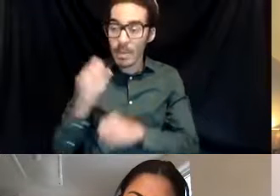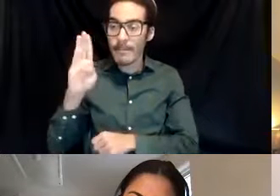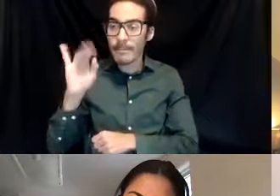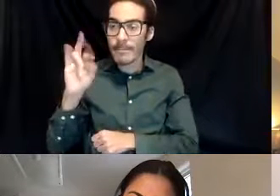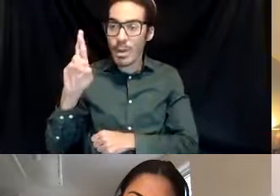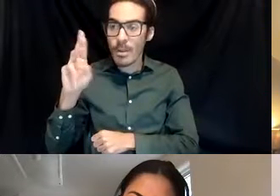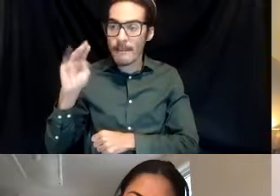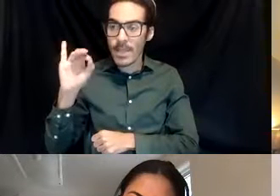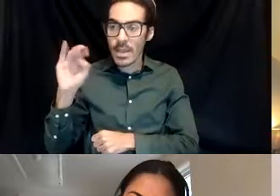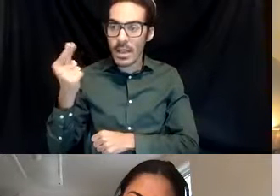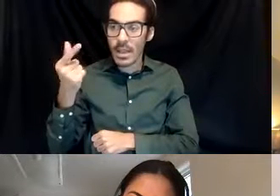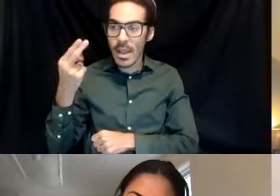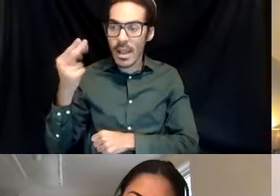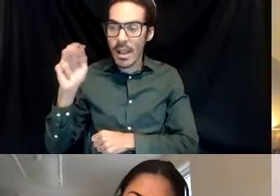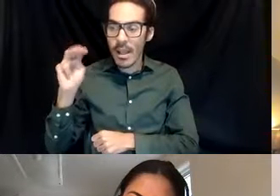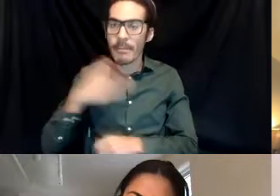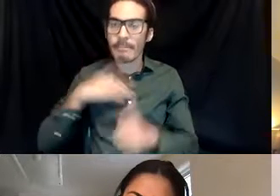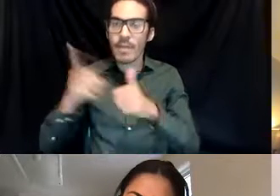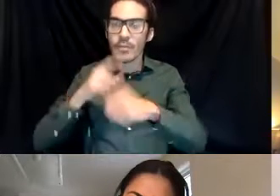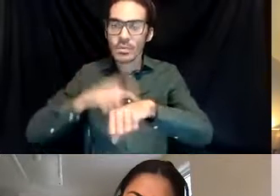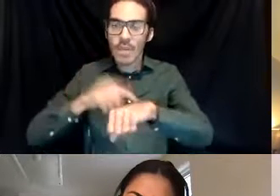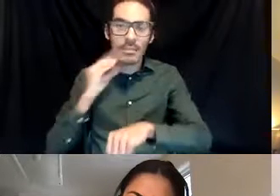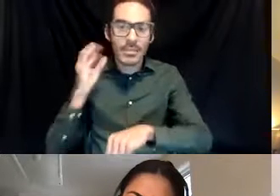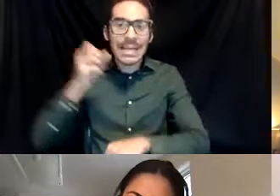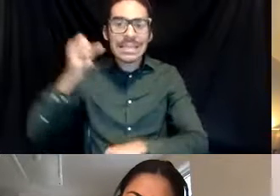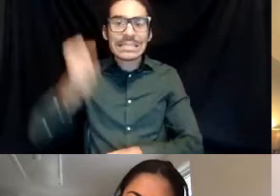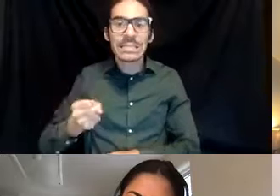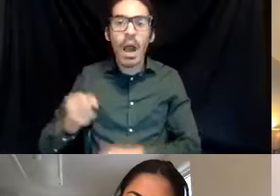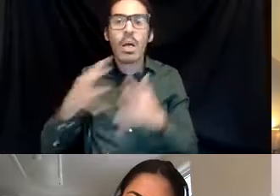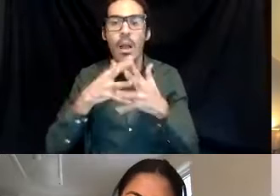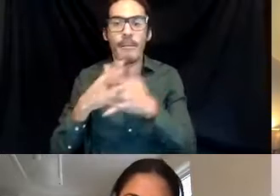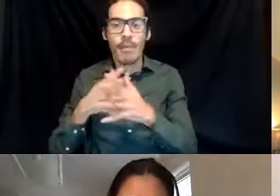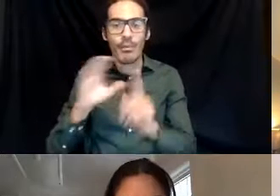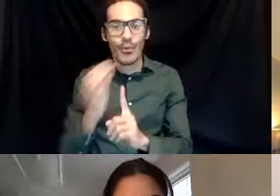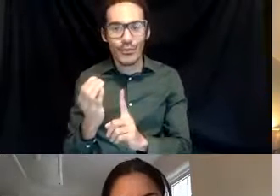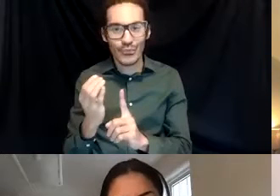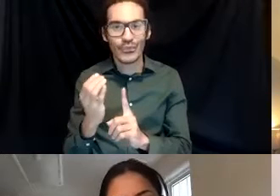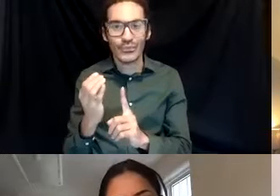first time experiencing Southern American culture, really.